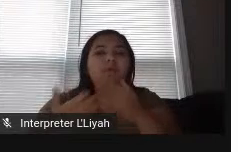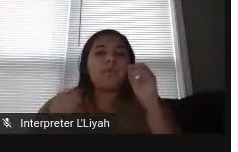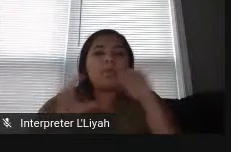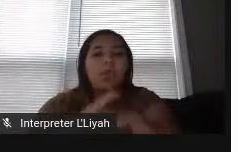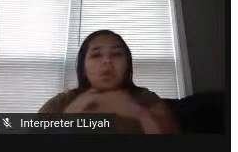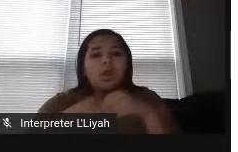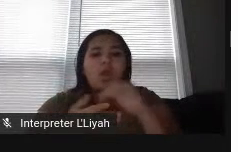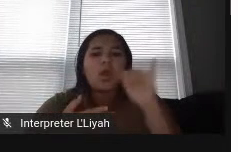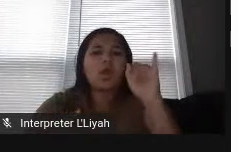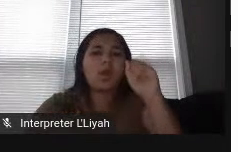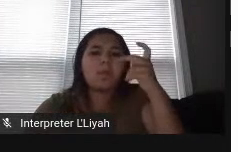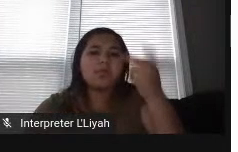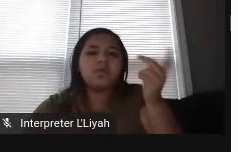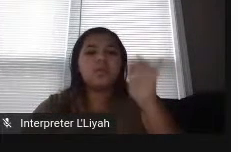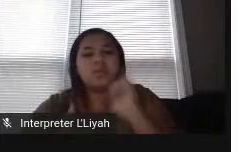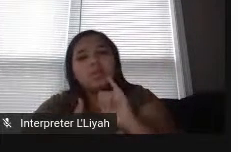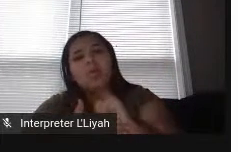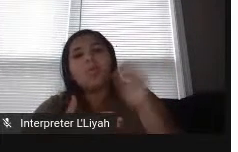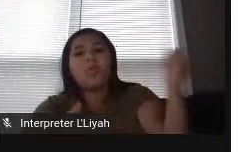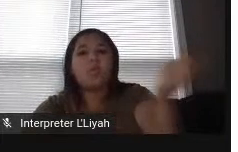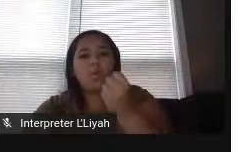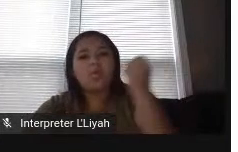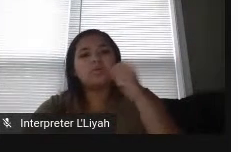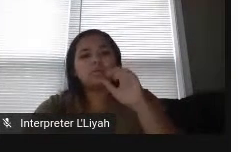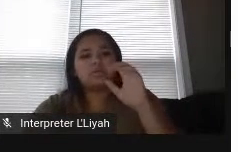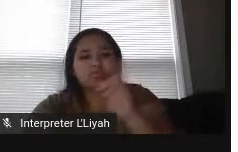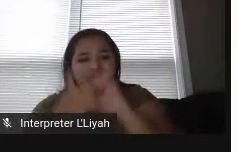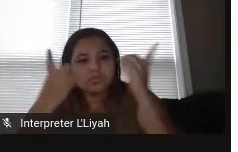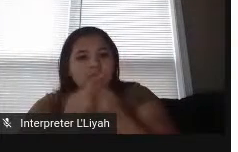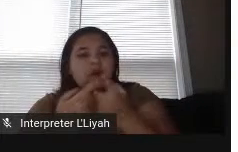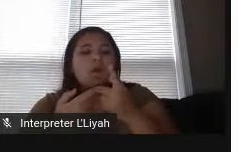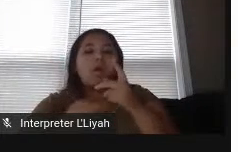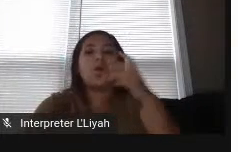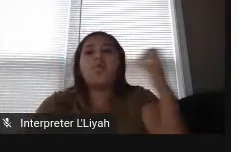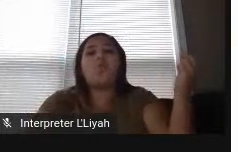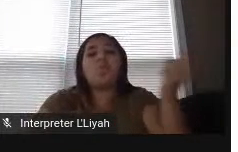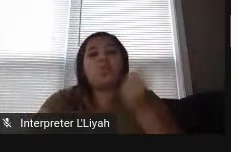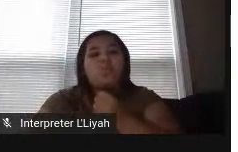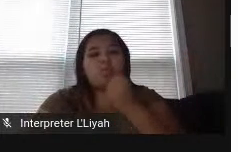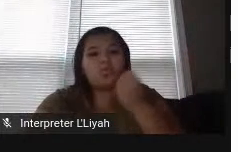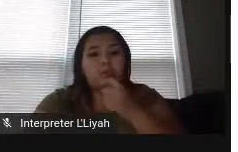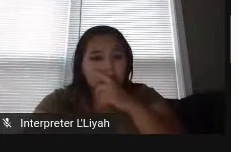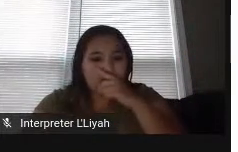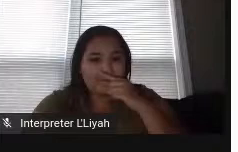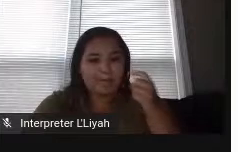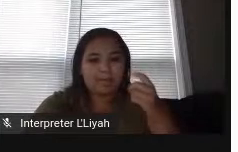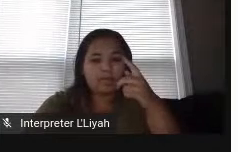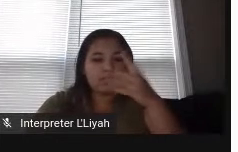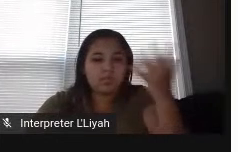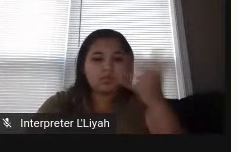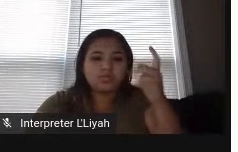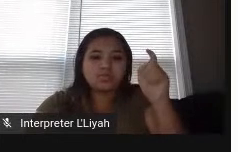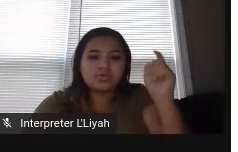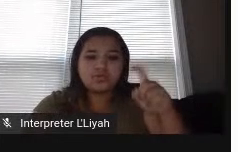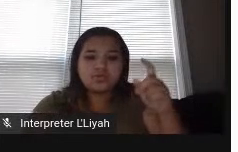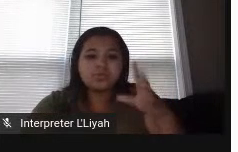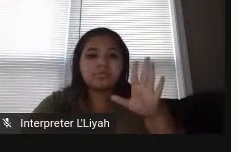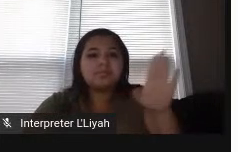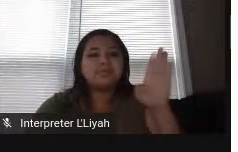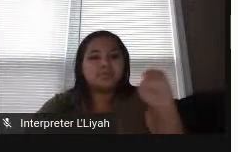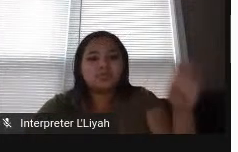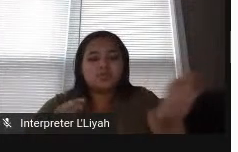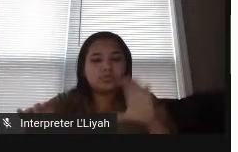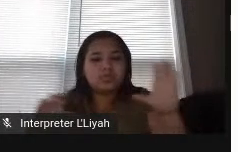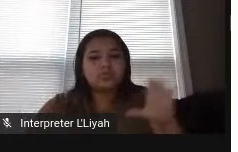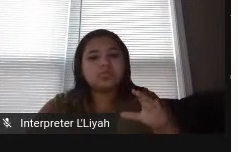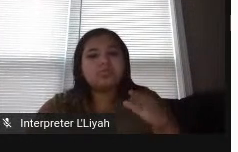IEP that holds the district, it holds the school accountable for what they should be doing